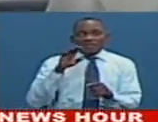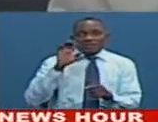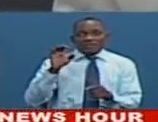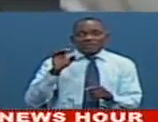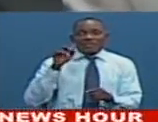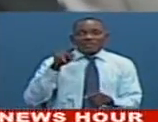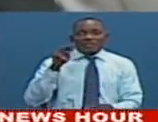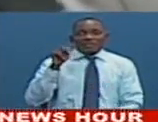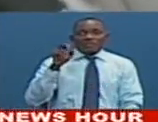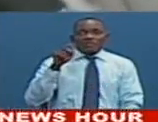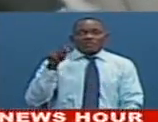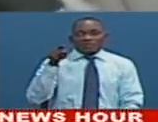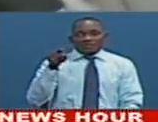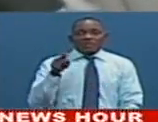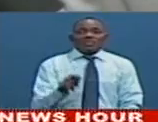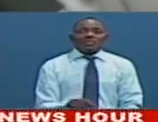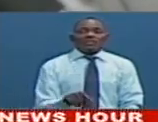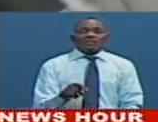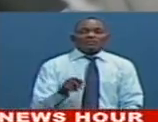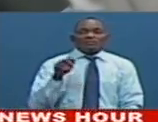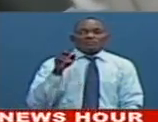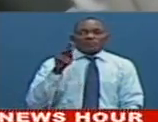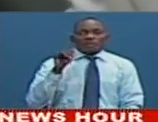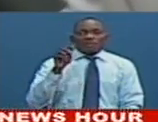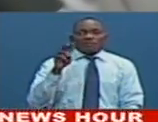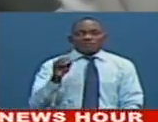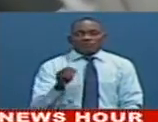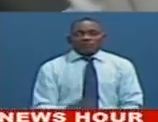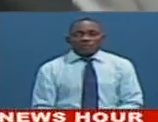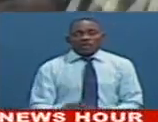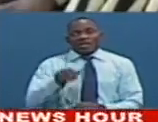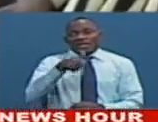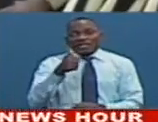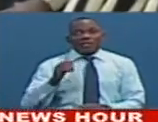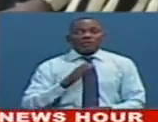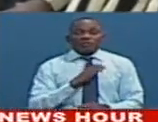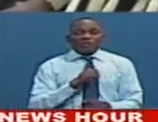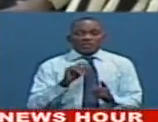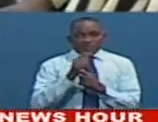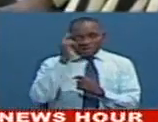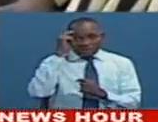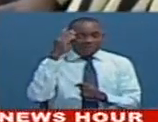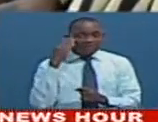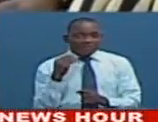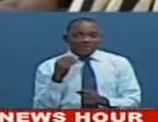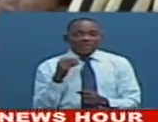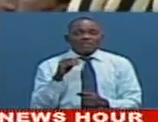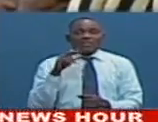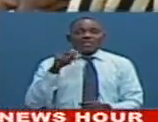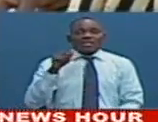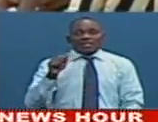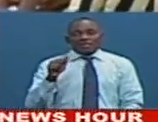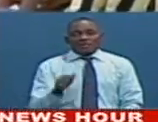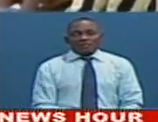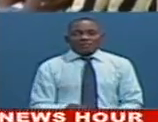Chancellor of KNUST, Professor Kwesi Kwafo Adakwa. The rest are local government expert Gladys Nadu